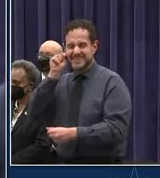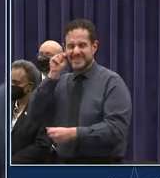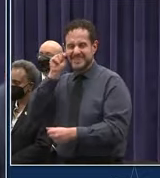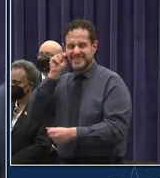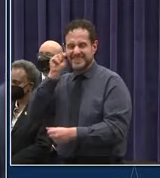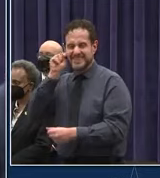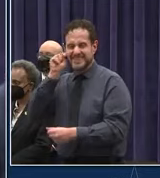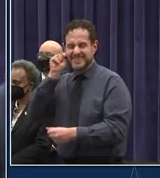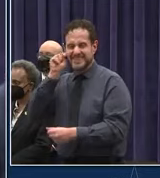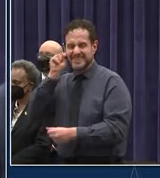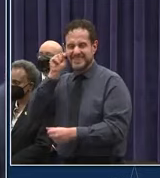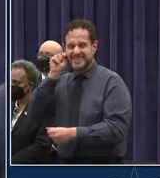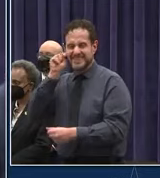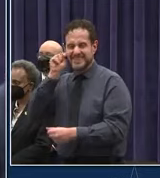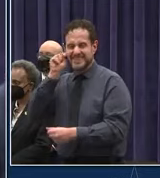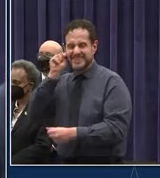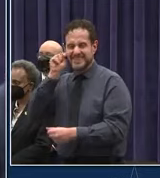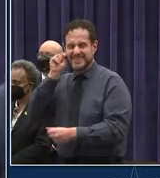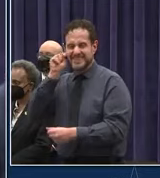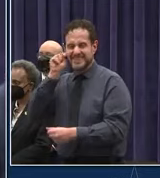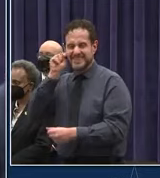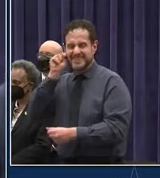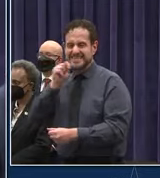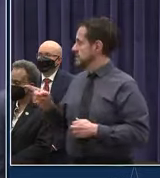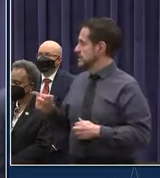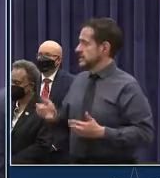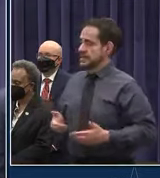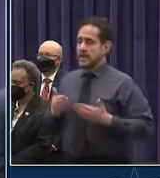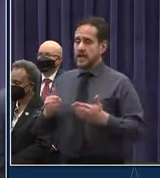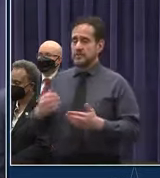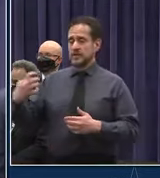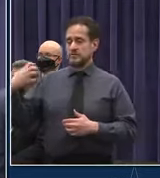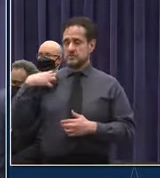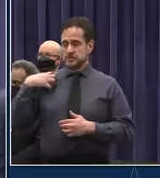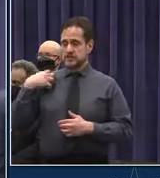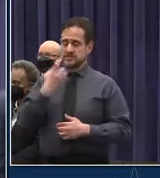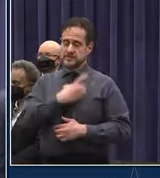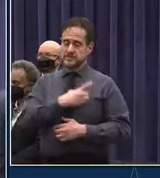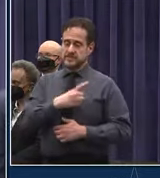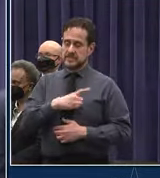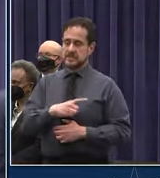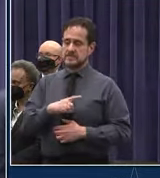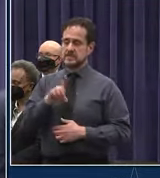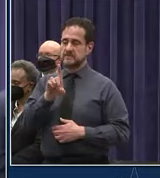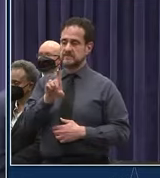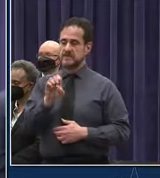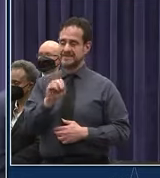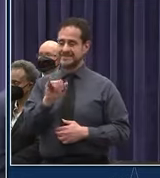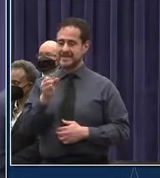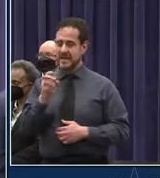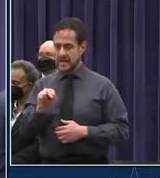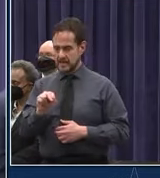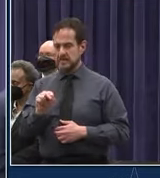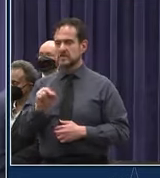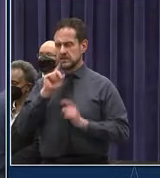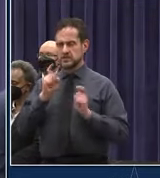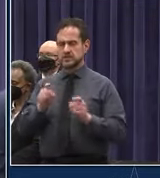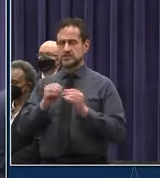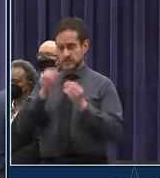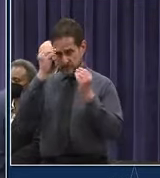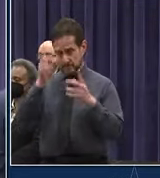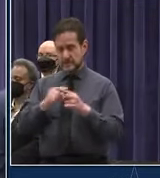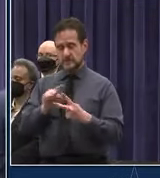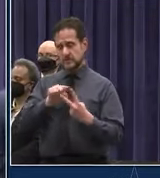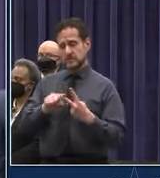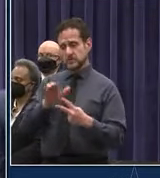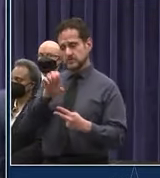We've had at least two teenagers in the past few weeks gunned down and killed after school. Caleb Westbrooks, are you dedicating the same kind of resources